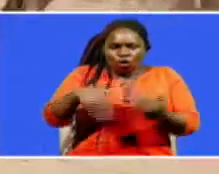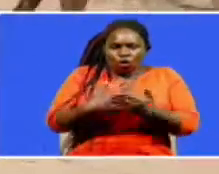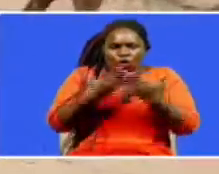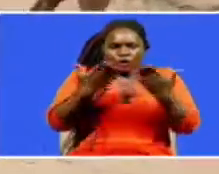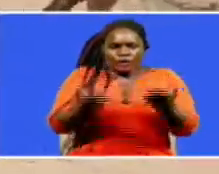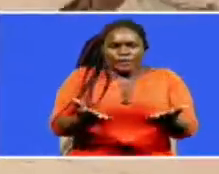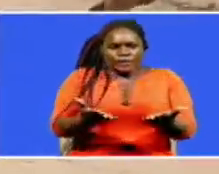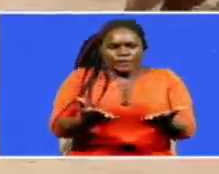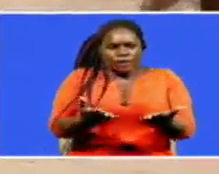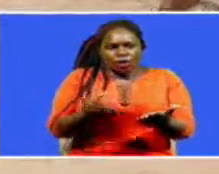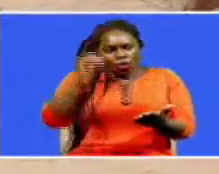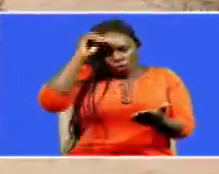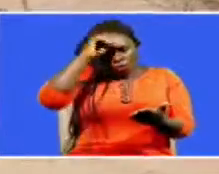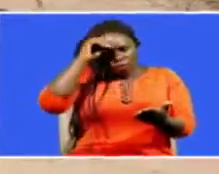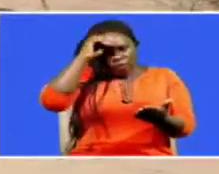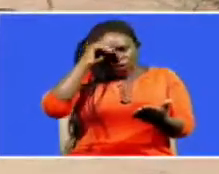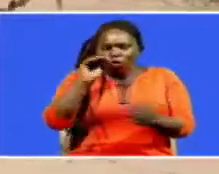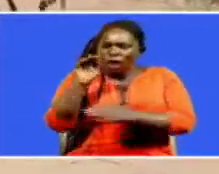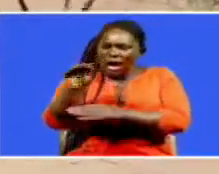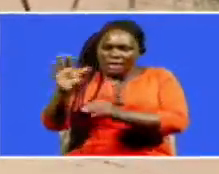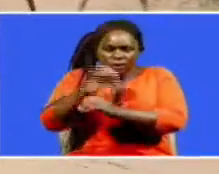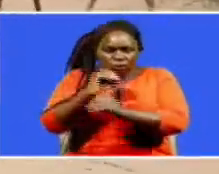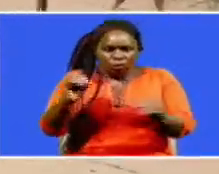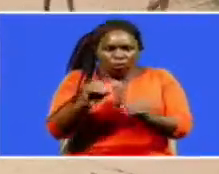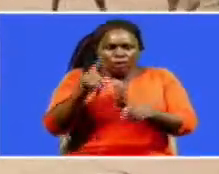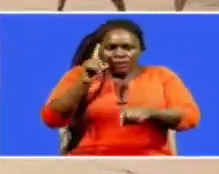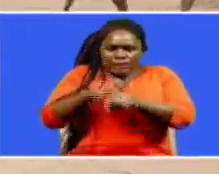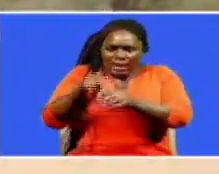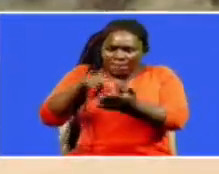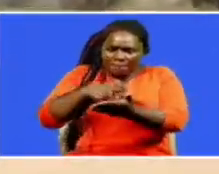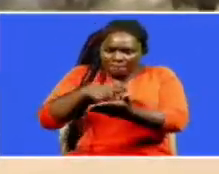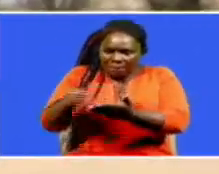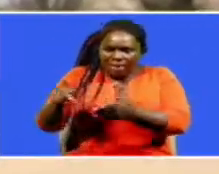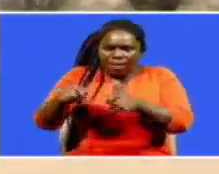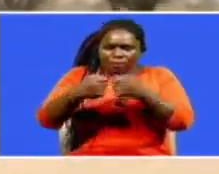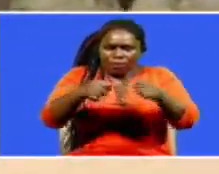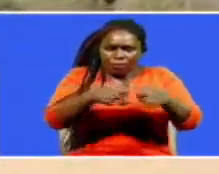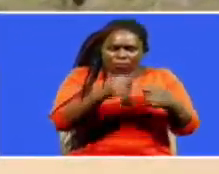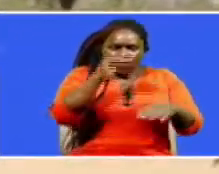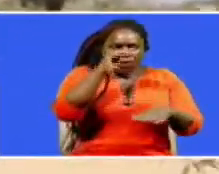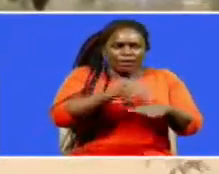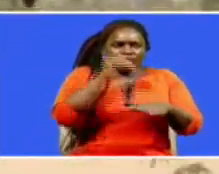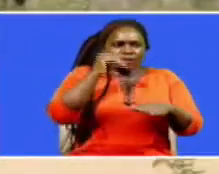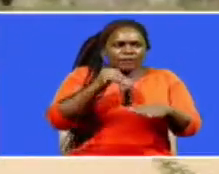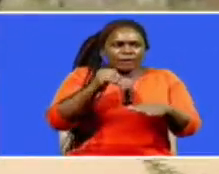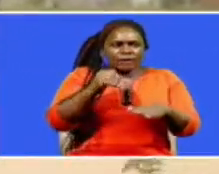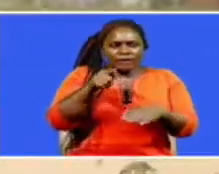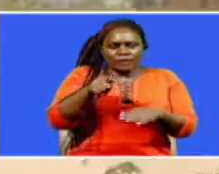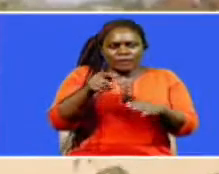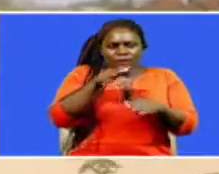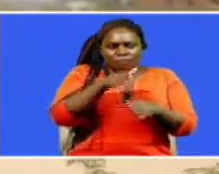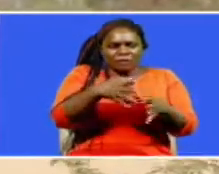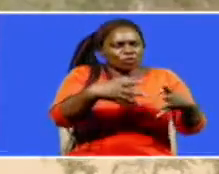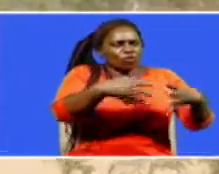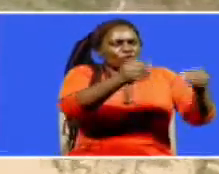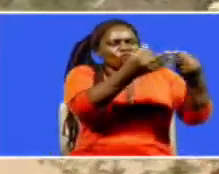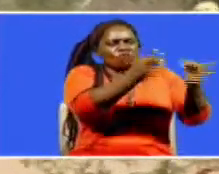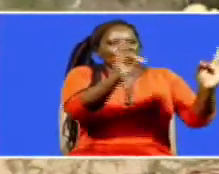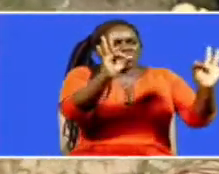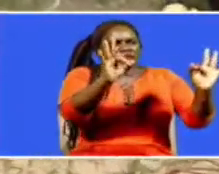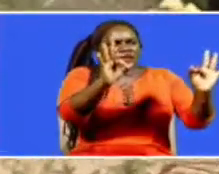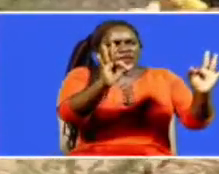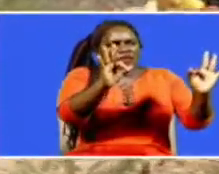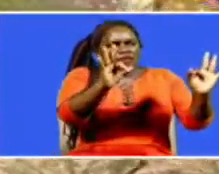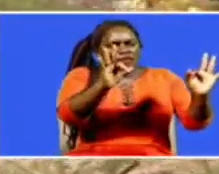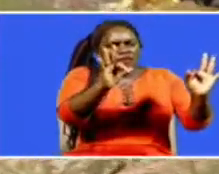the victim's opinion is never sought. Upon payment of damages for the harm done, the perpetrator walks away free,